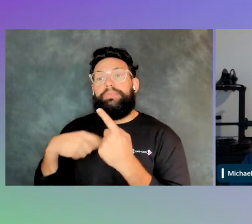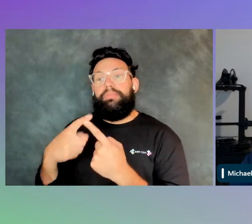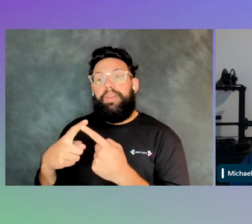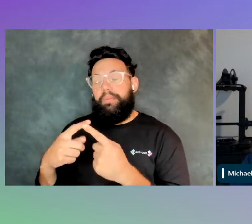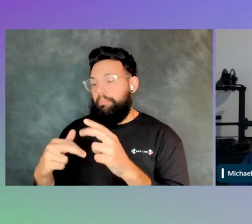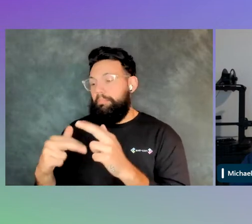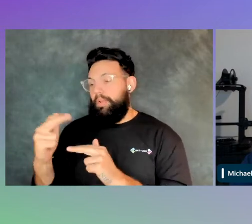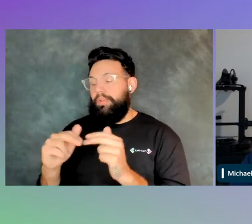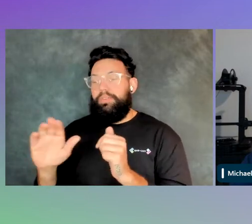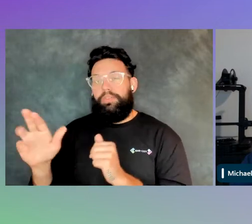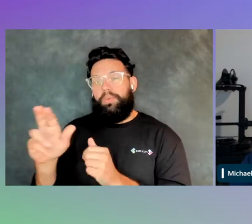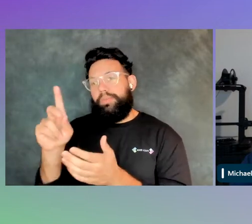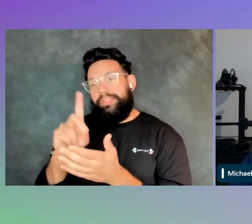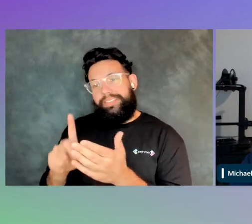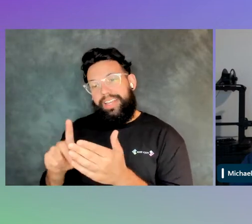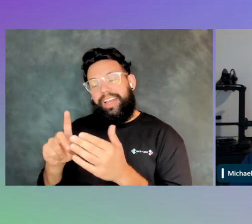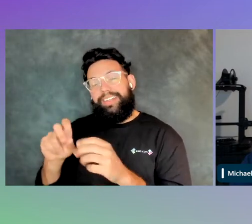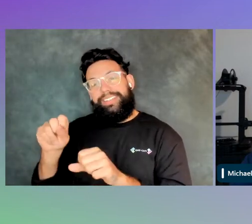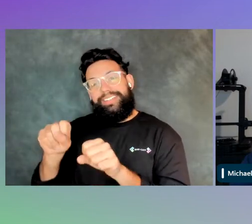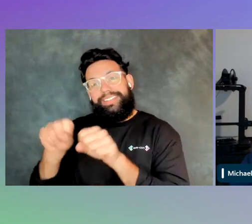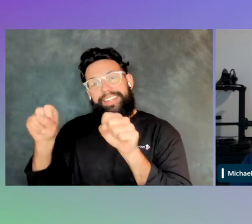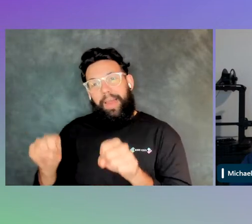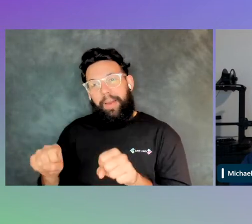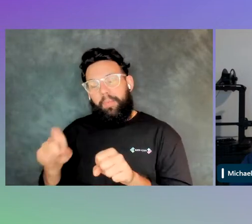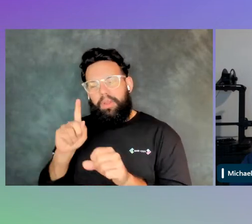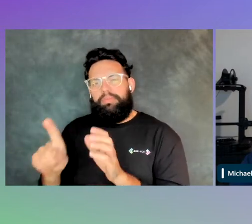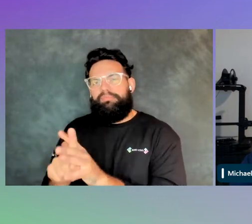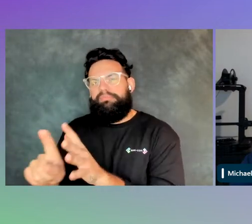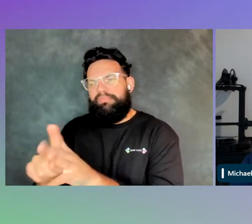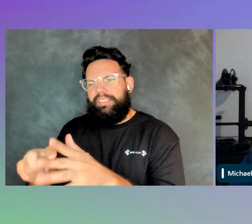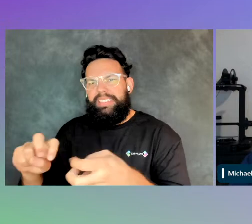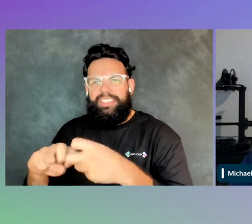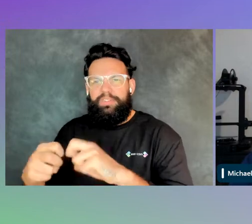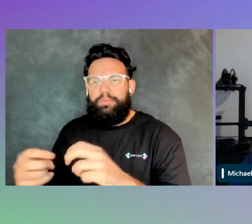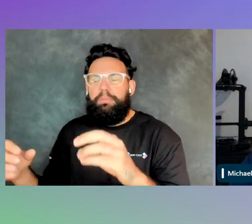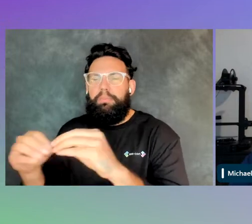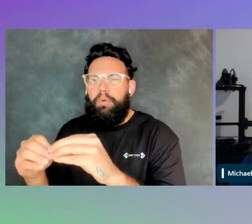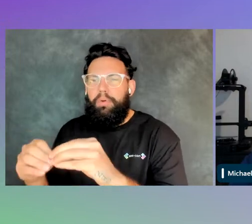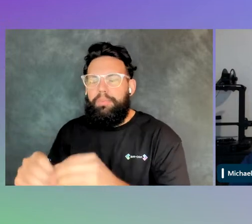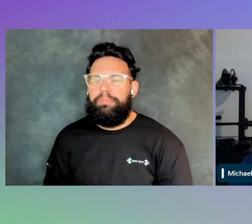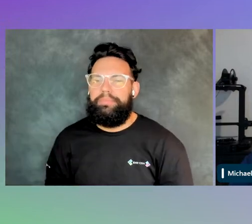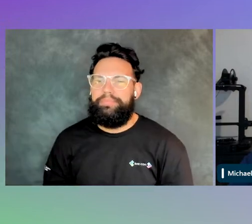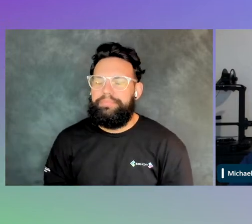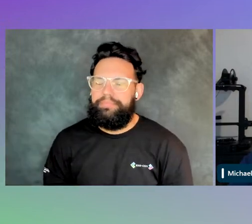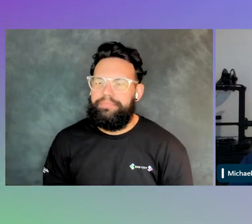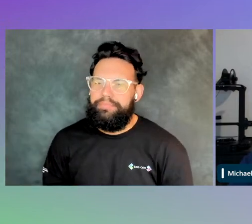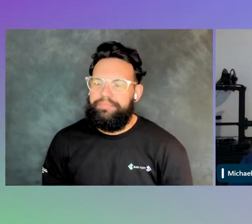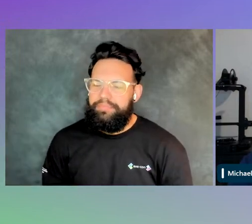you'll get the issues more often, but not on the other end of that spectrum.